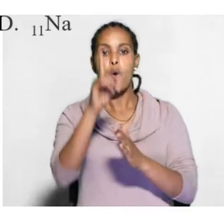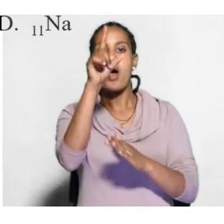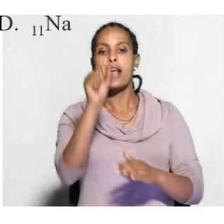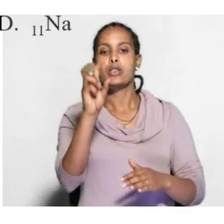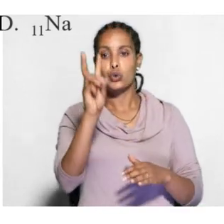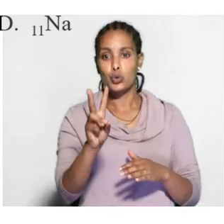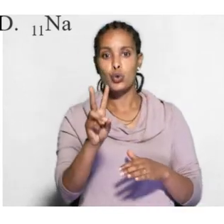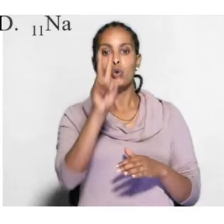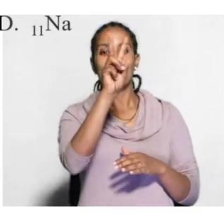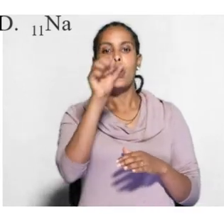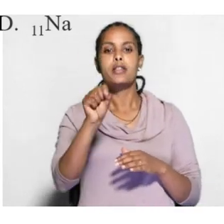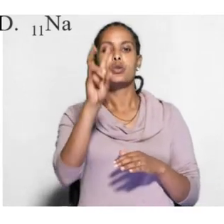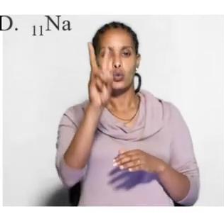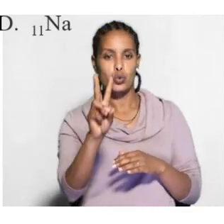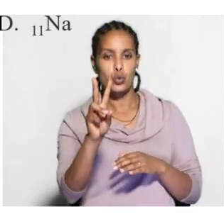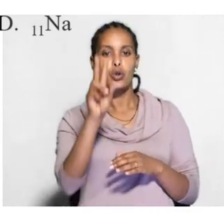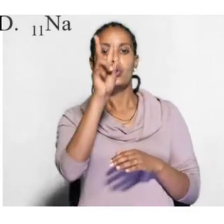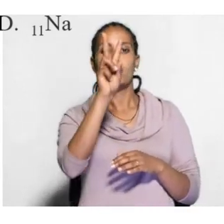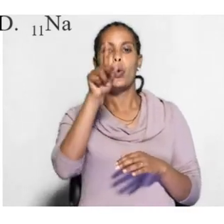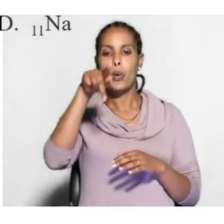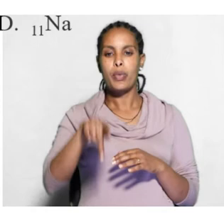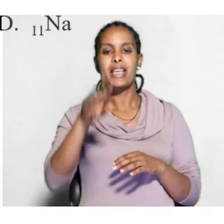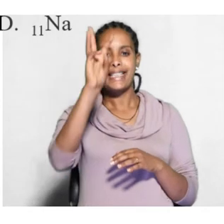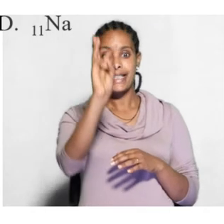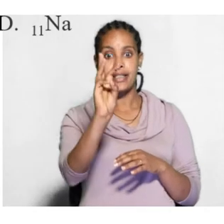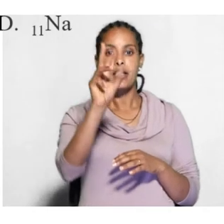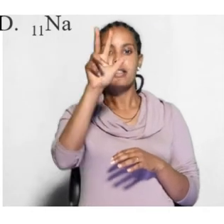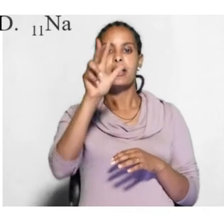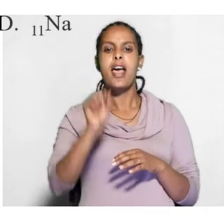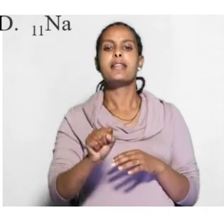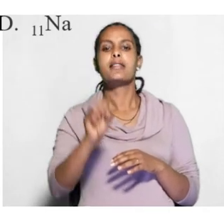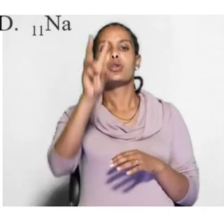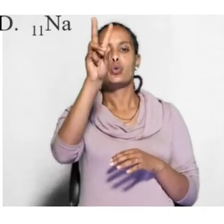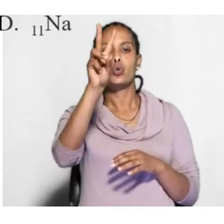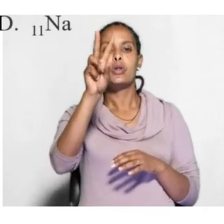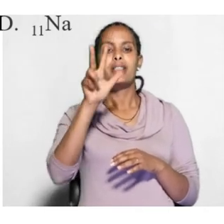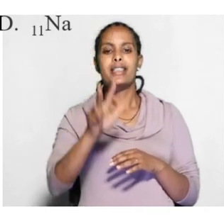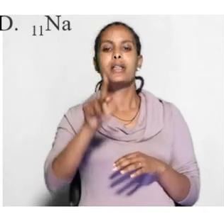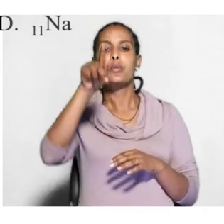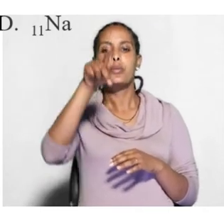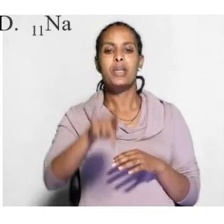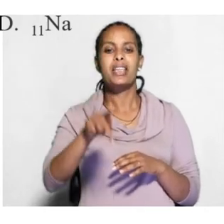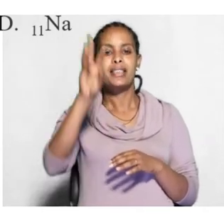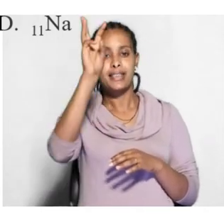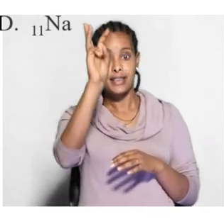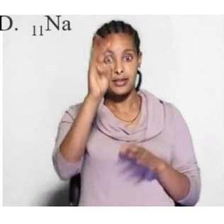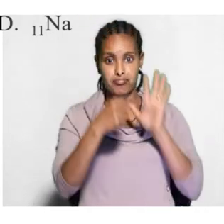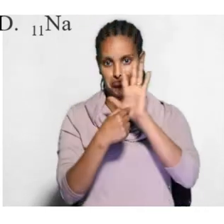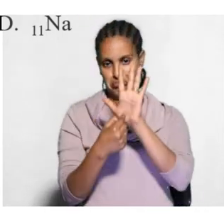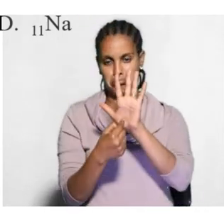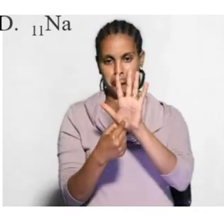1s2, 2s2, 2p6, 3s2, 3p6,